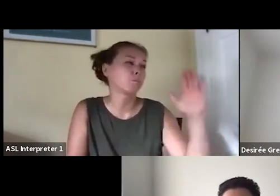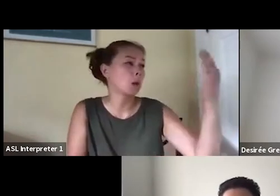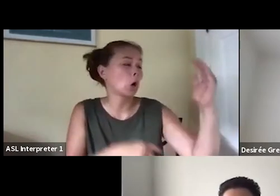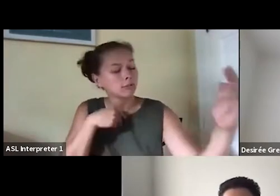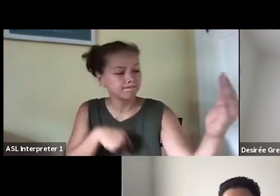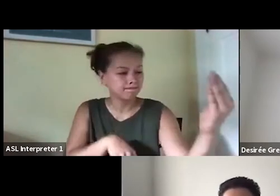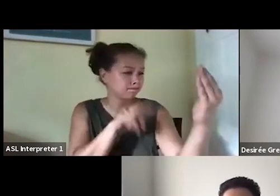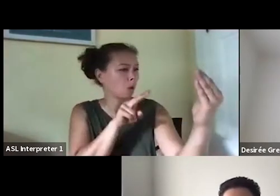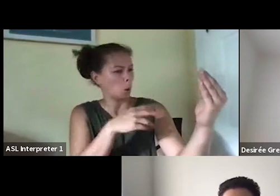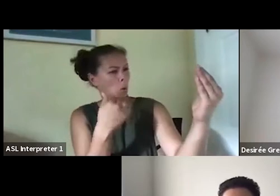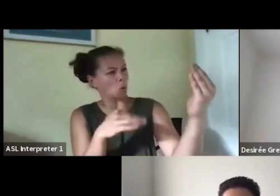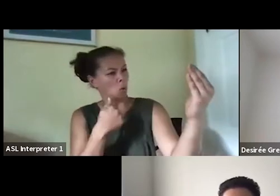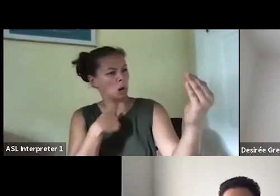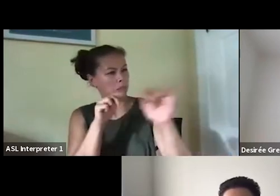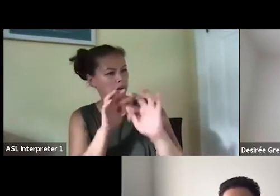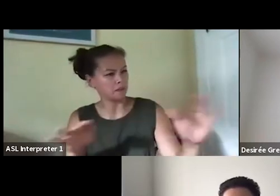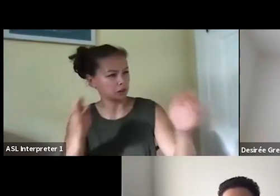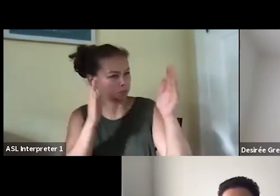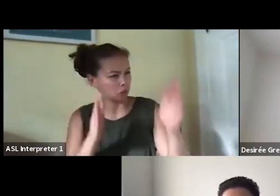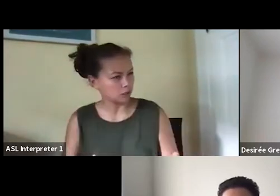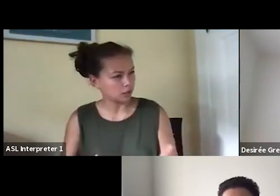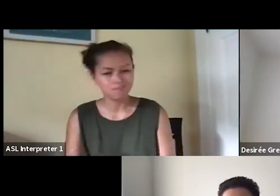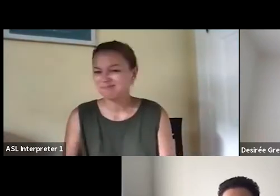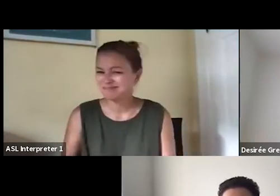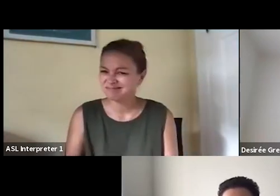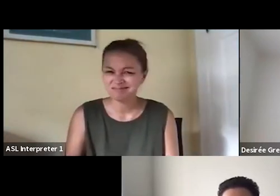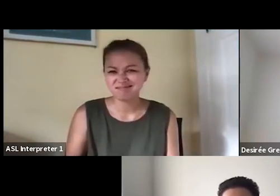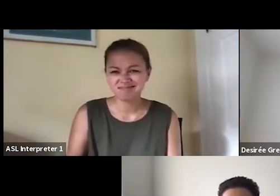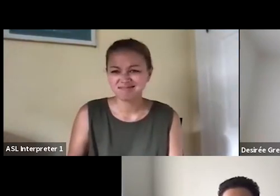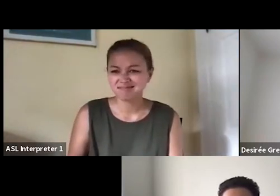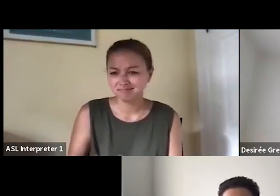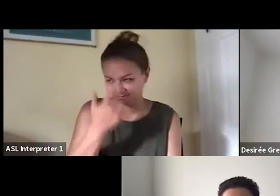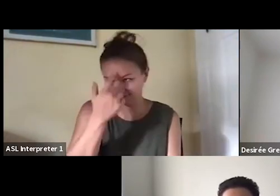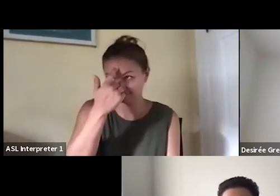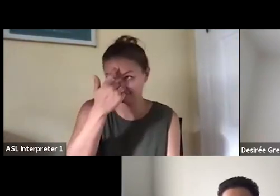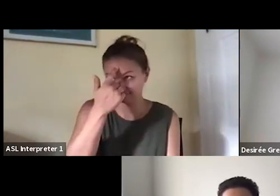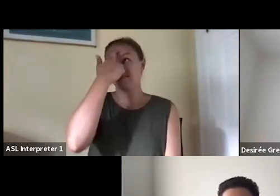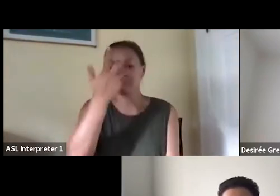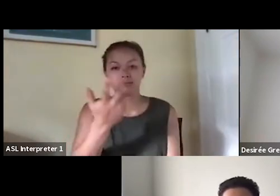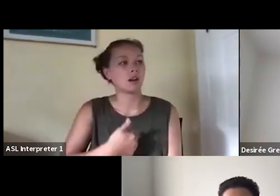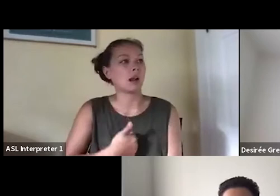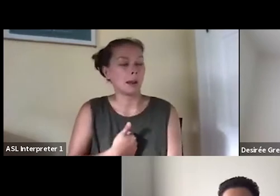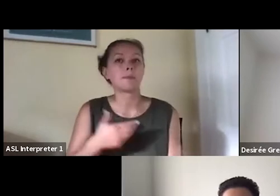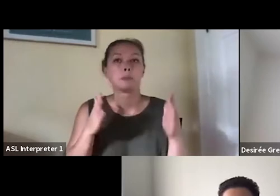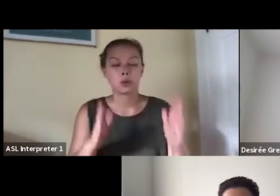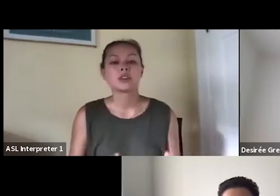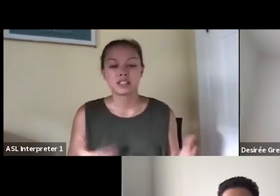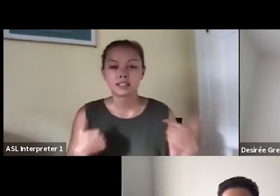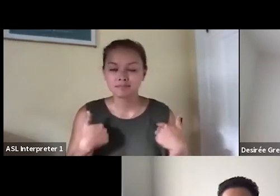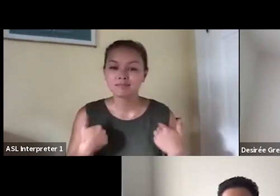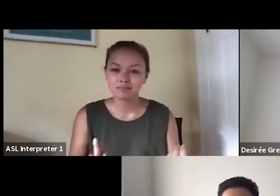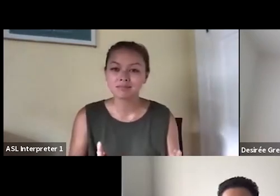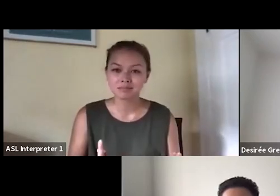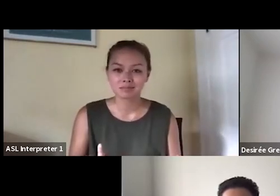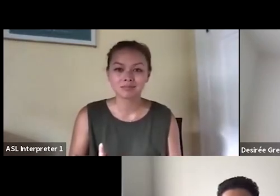is I'm just a person. And, you know, after a while of being presented through that